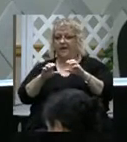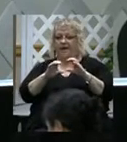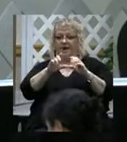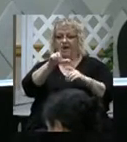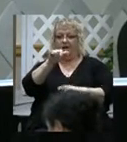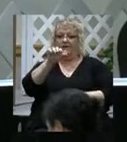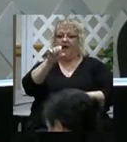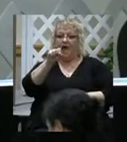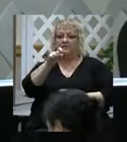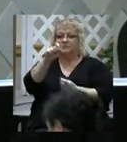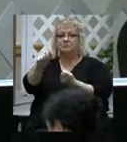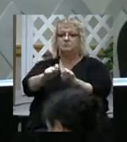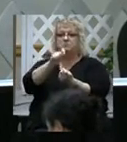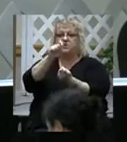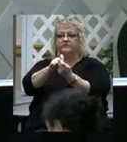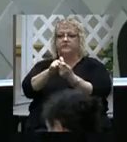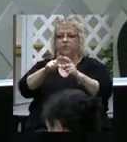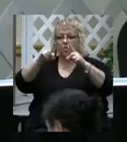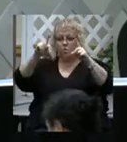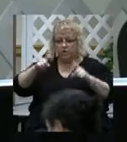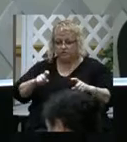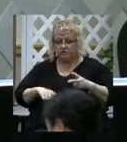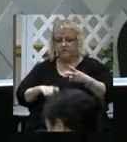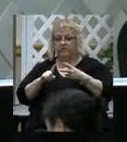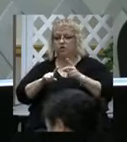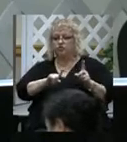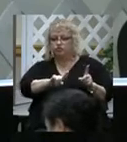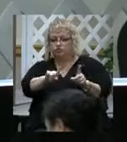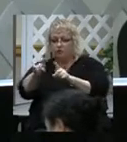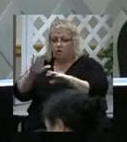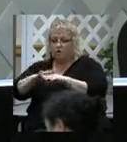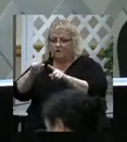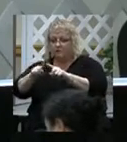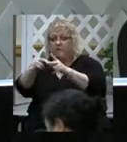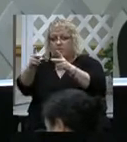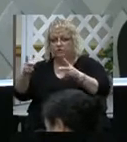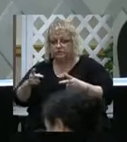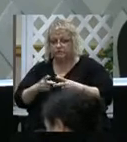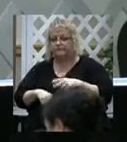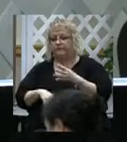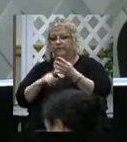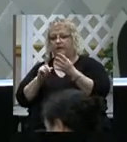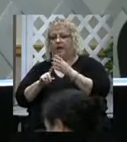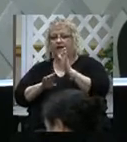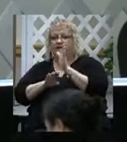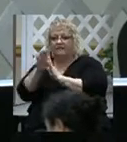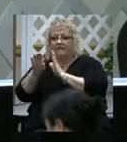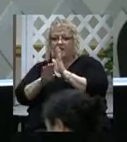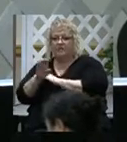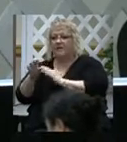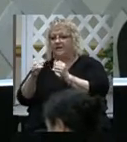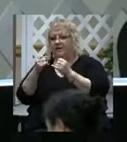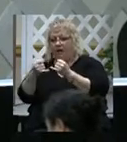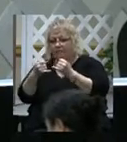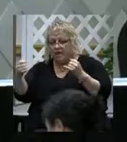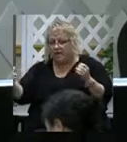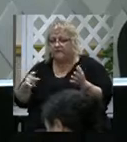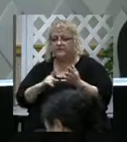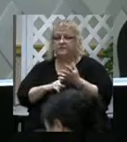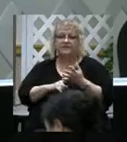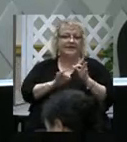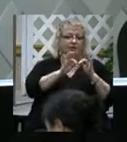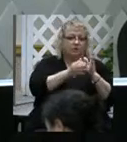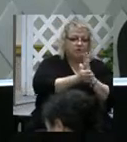and specification questionnaires, survey on bilingual positions, development of test guidelines, development of